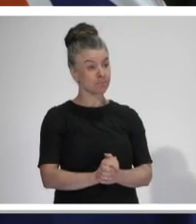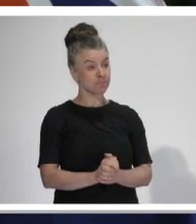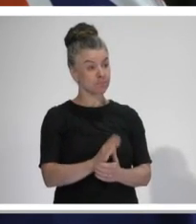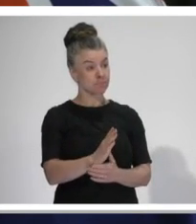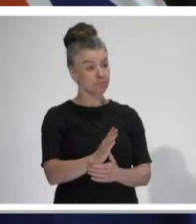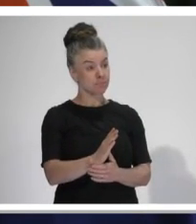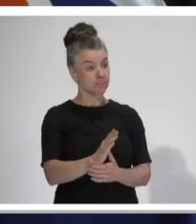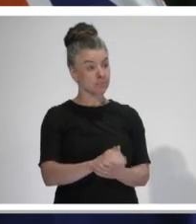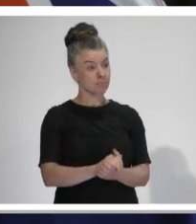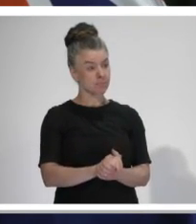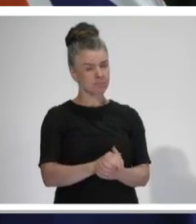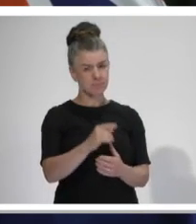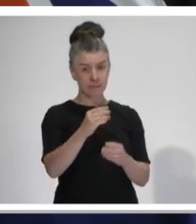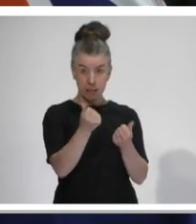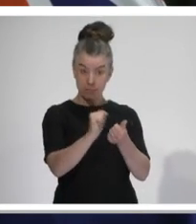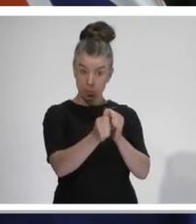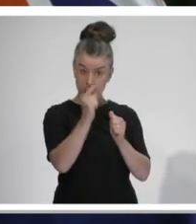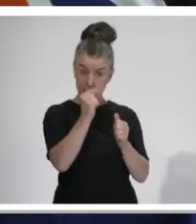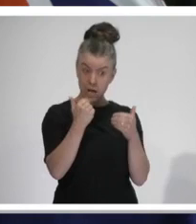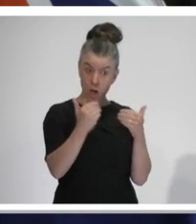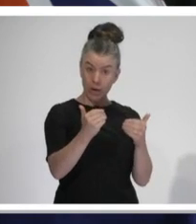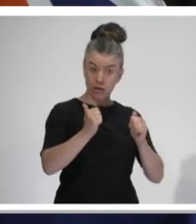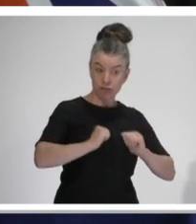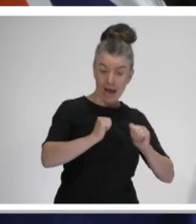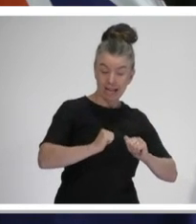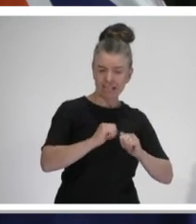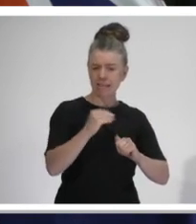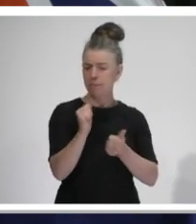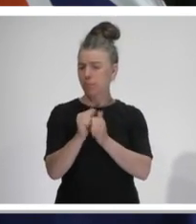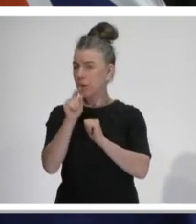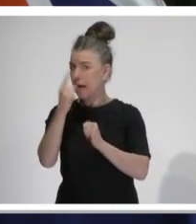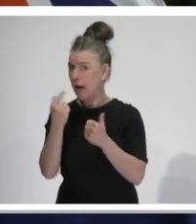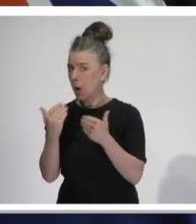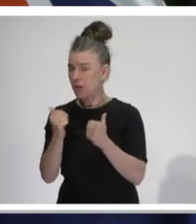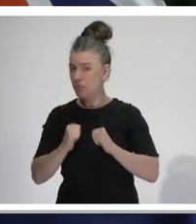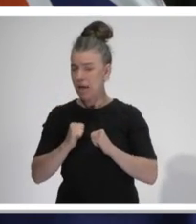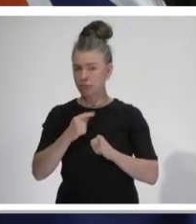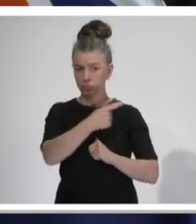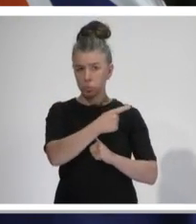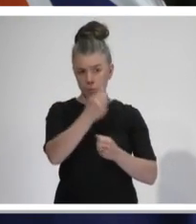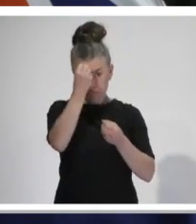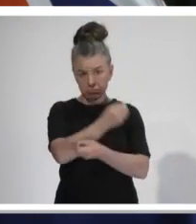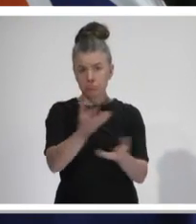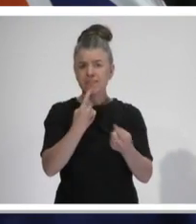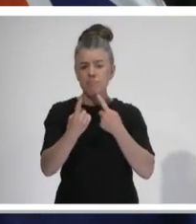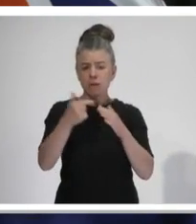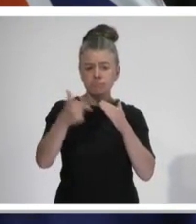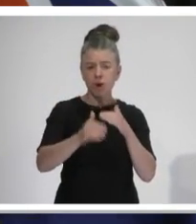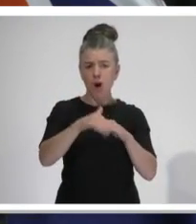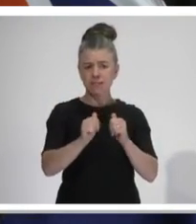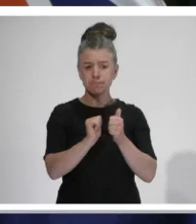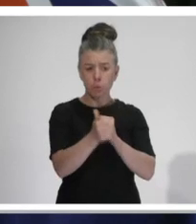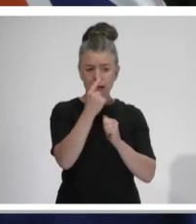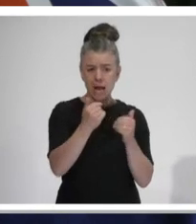around the sport, which sports are able to resume training and in what capacity, and if and when the nation moves to level 3? So in